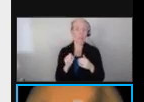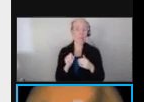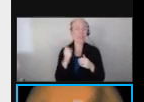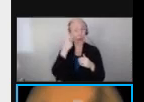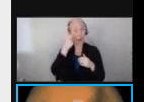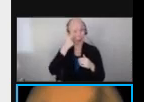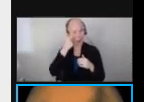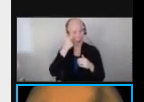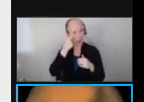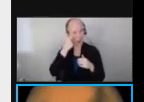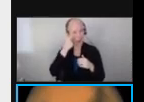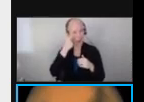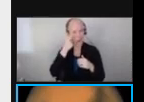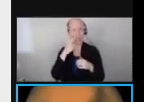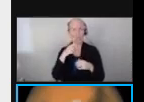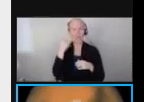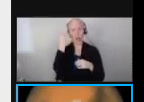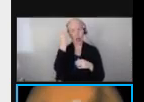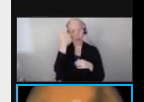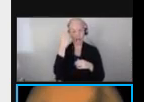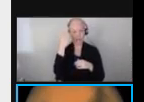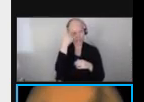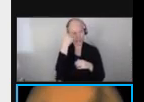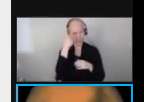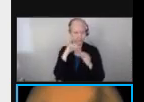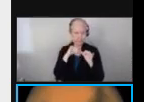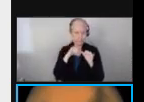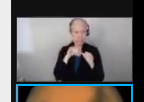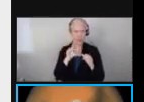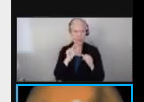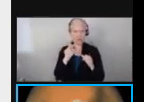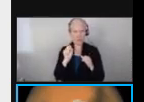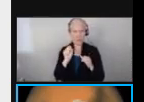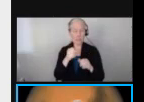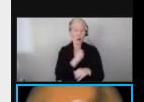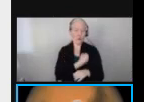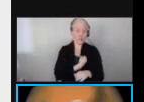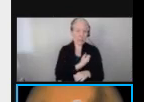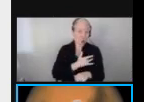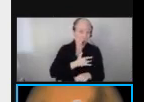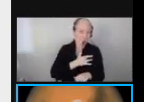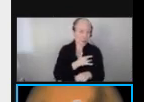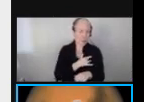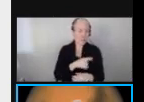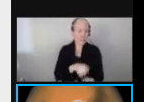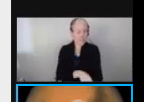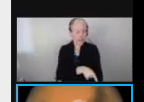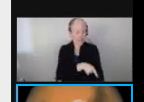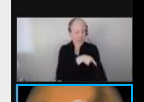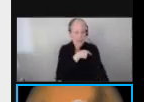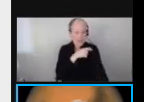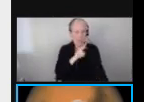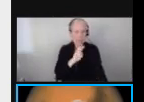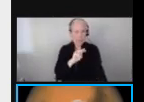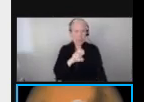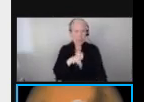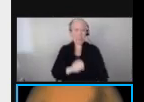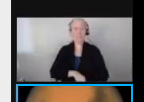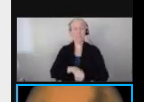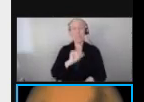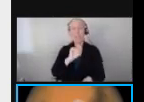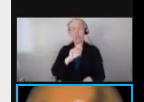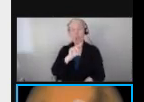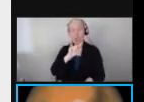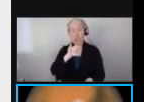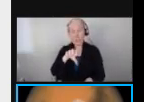eye, ultrasound of the heart, veins, arteries, looking at kidneys,